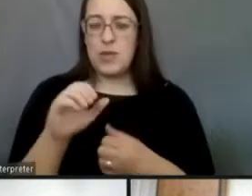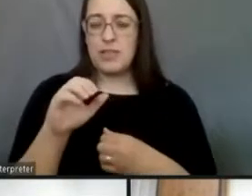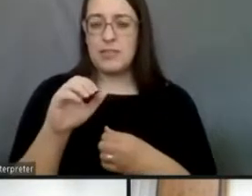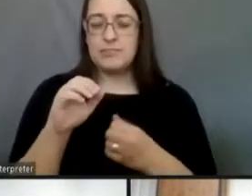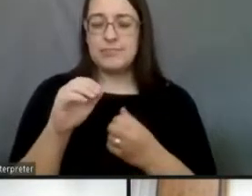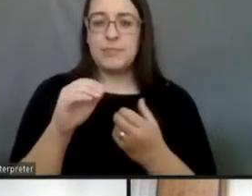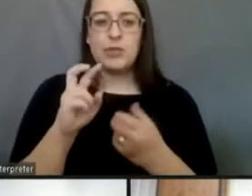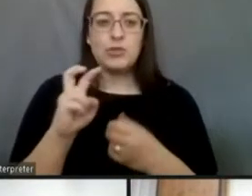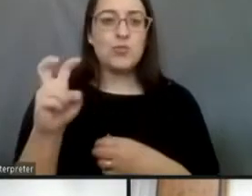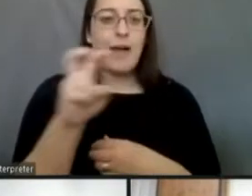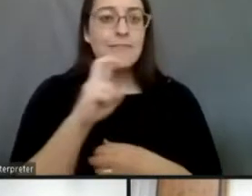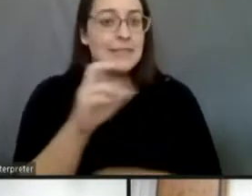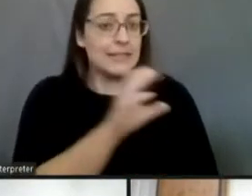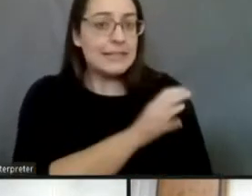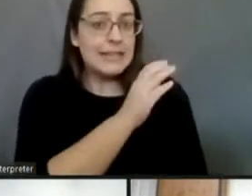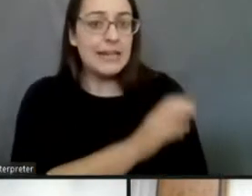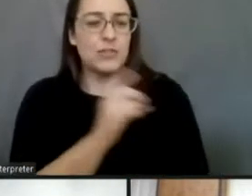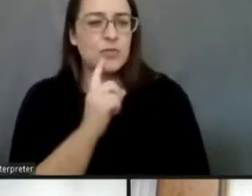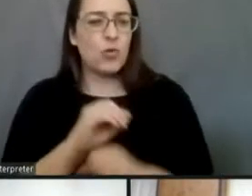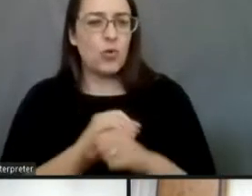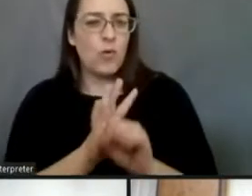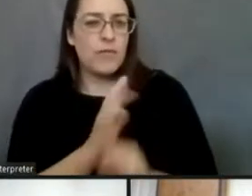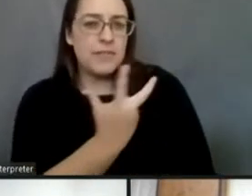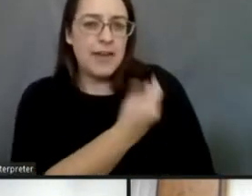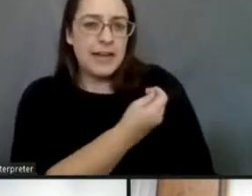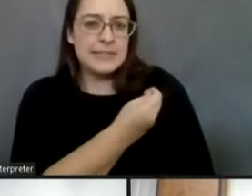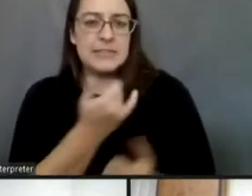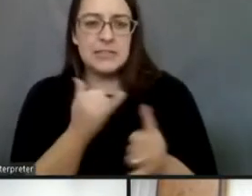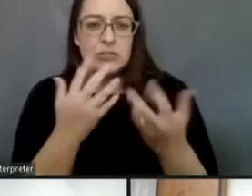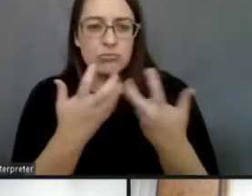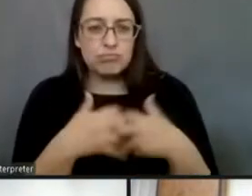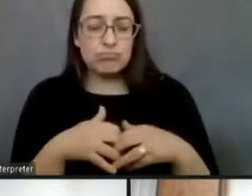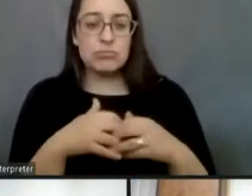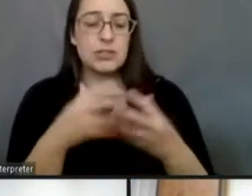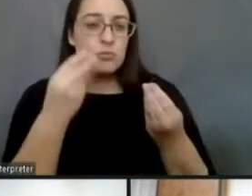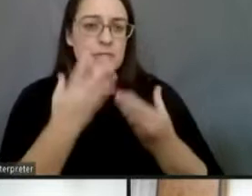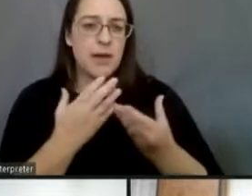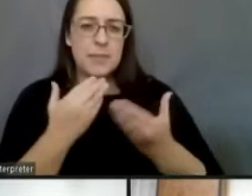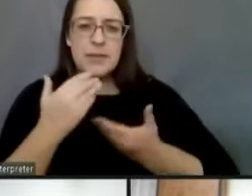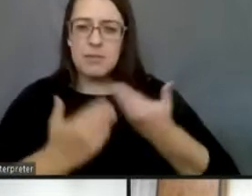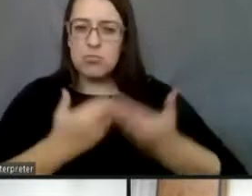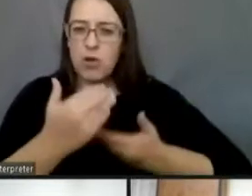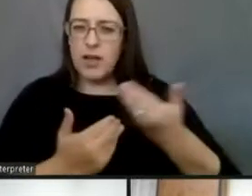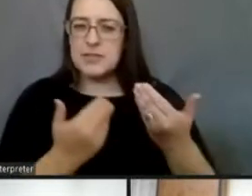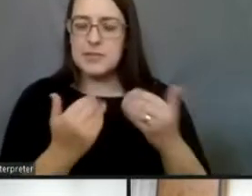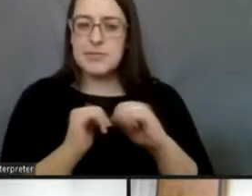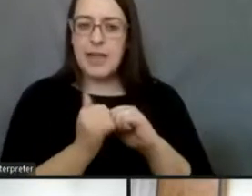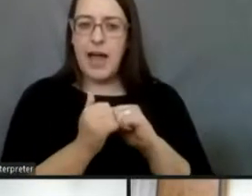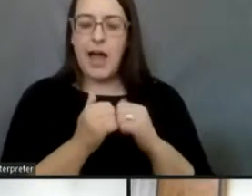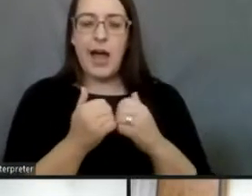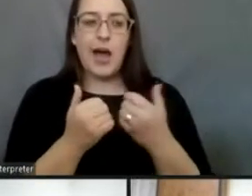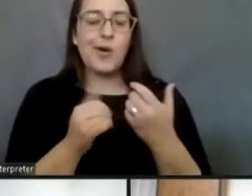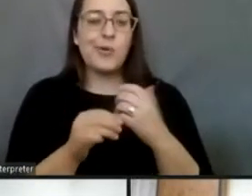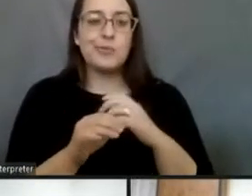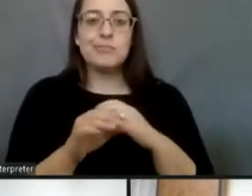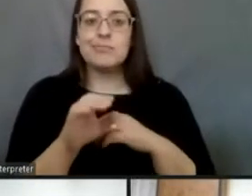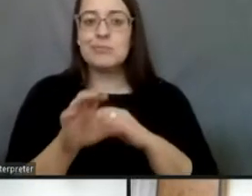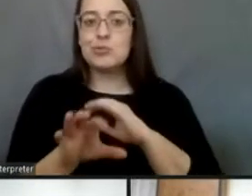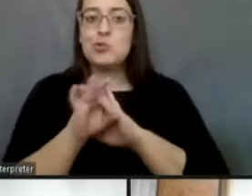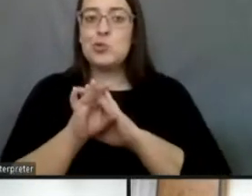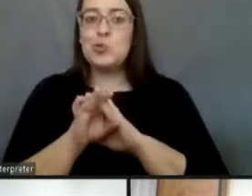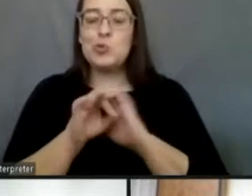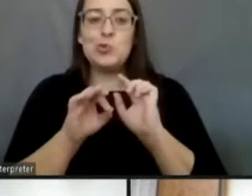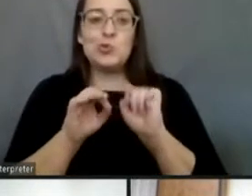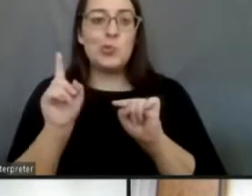still being ironed out. Can you talk to me a little bit about the process of how these locations of the mobile clinics